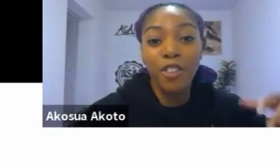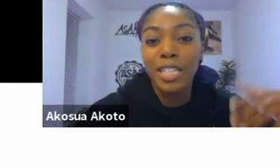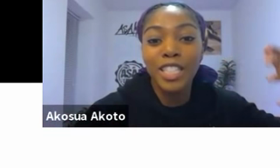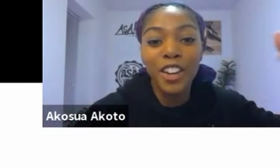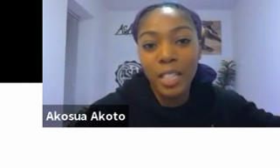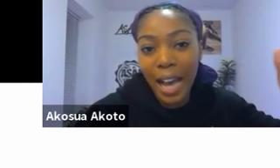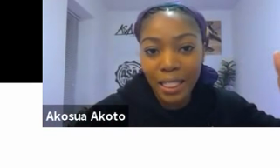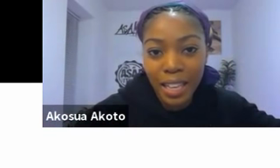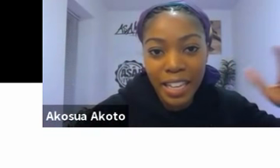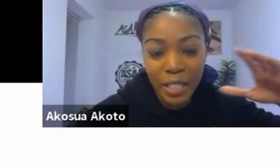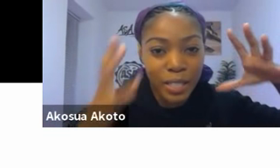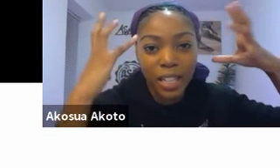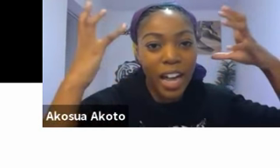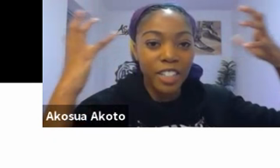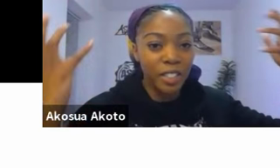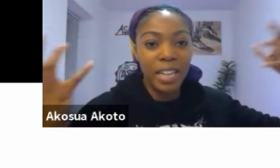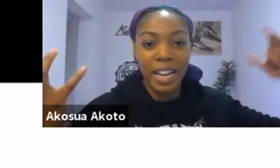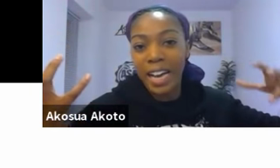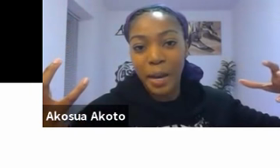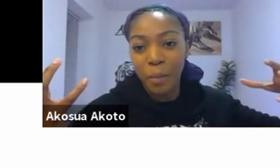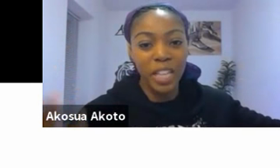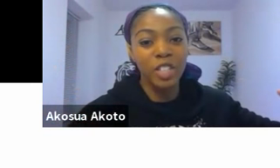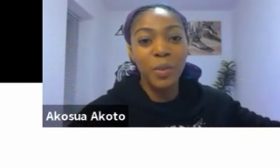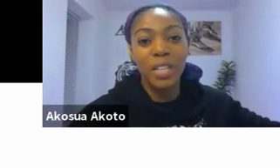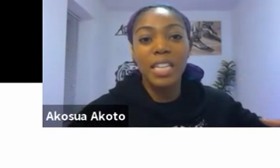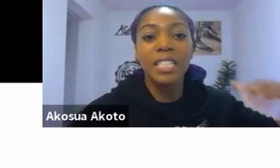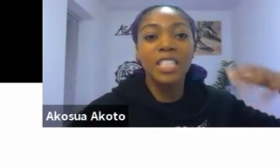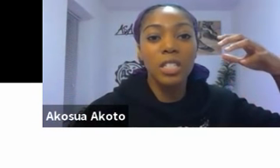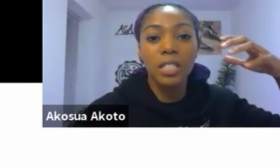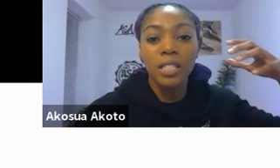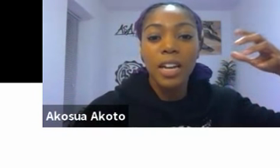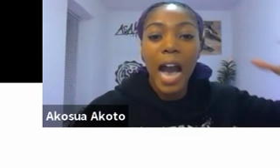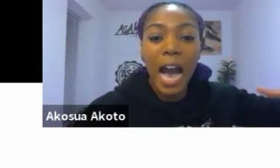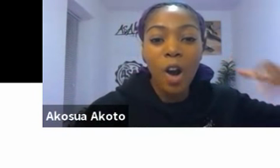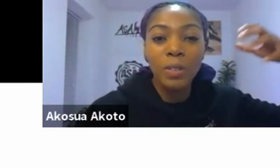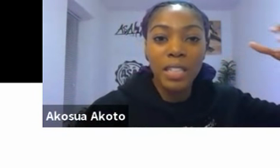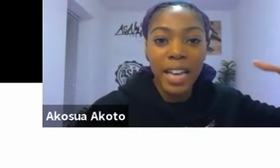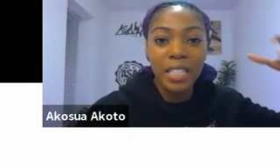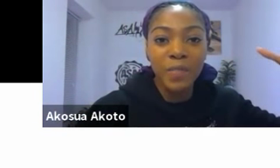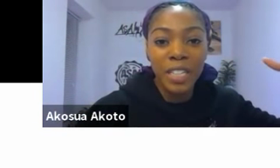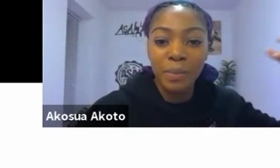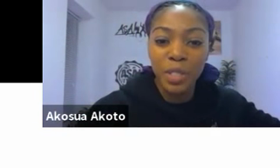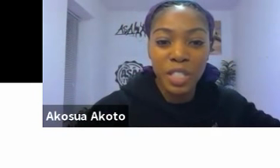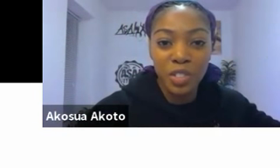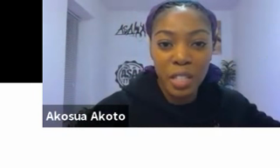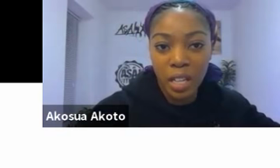it's effortless. They're not thinking scholarly like I am when they do this. It's just how dance develops to these three